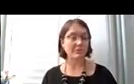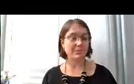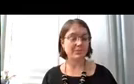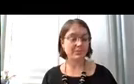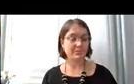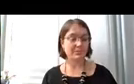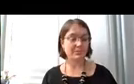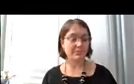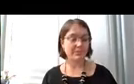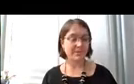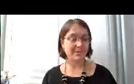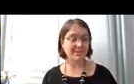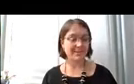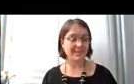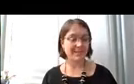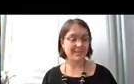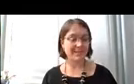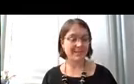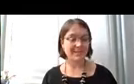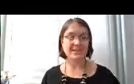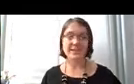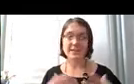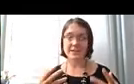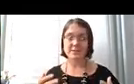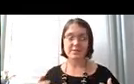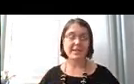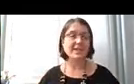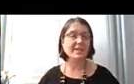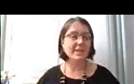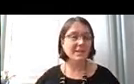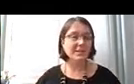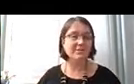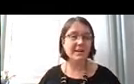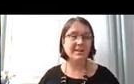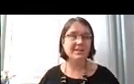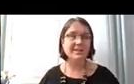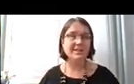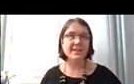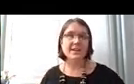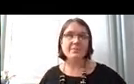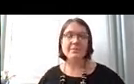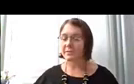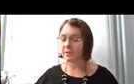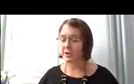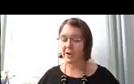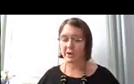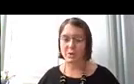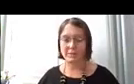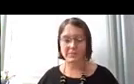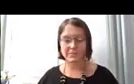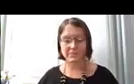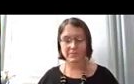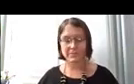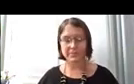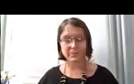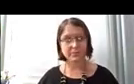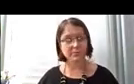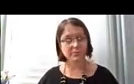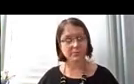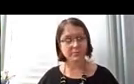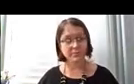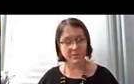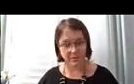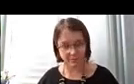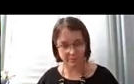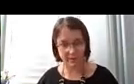job? That you can communicate. Communication, great. Matt, have you got another one?